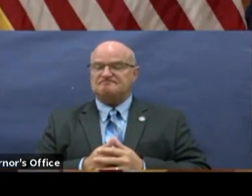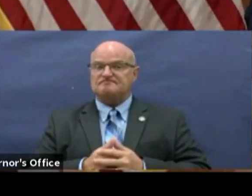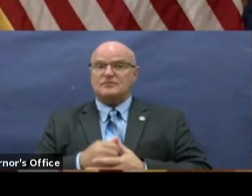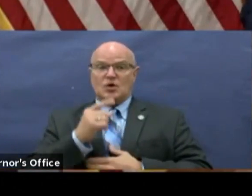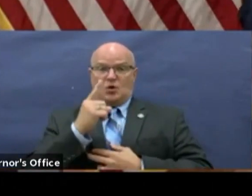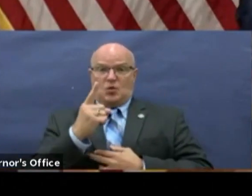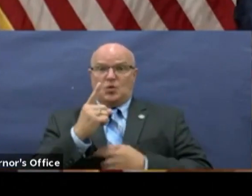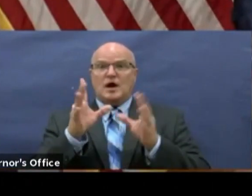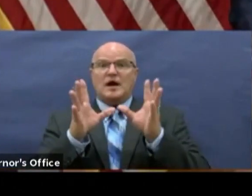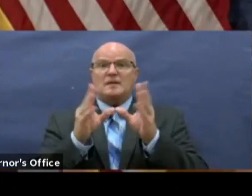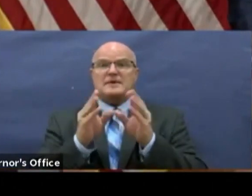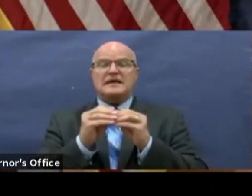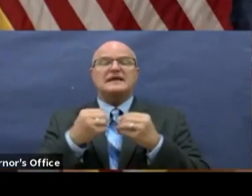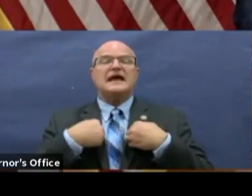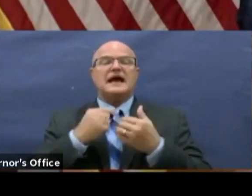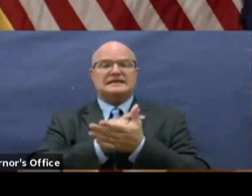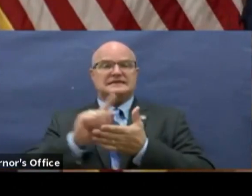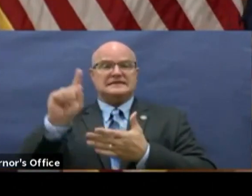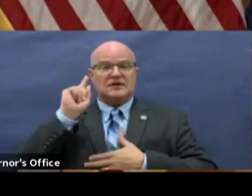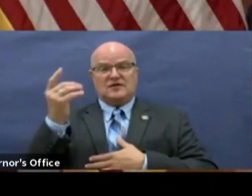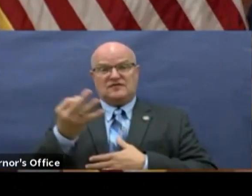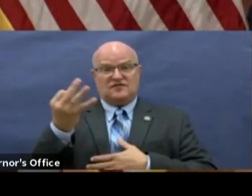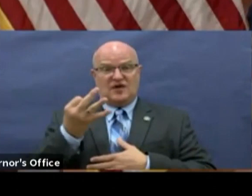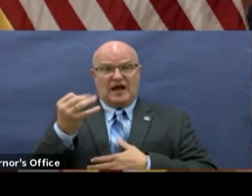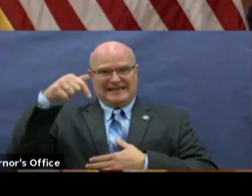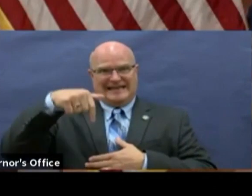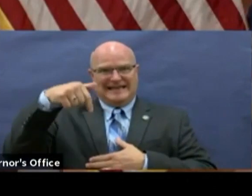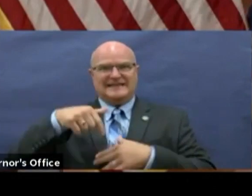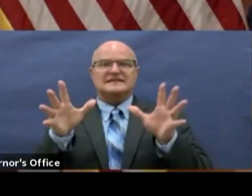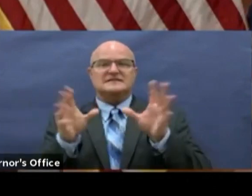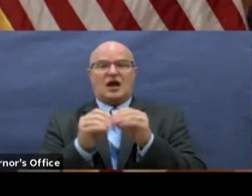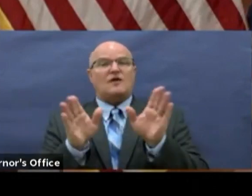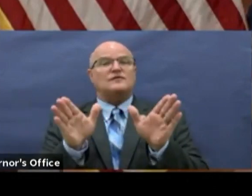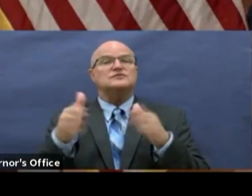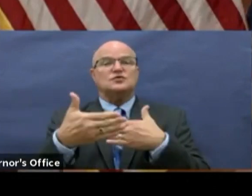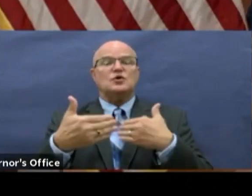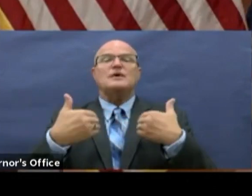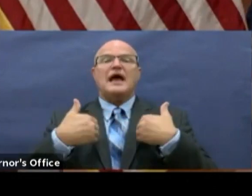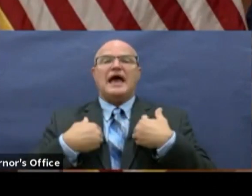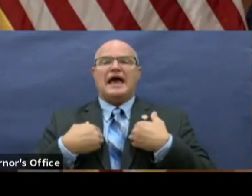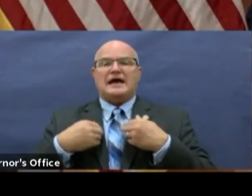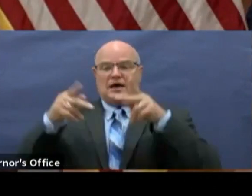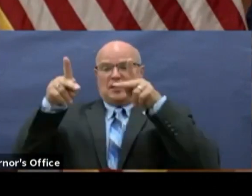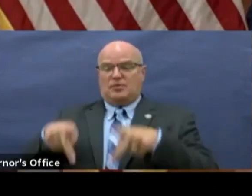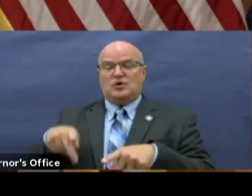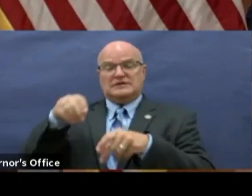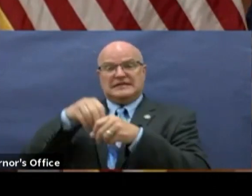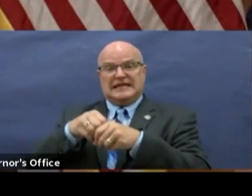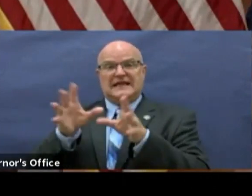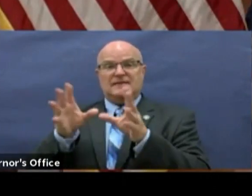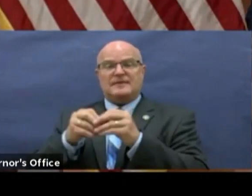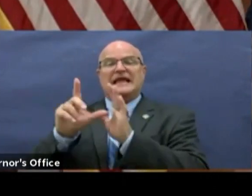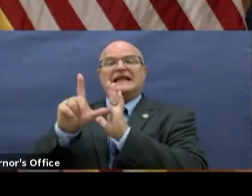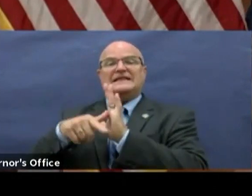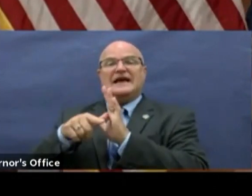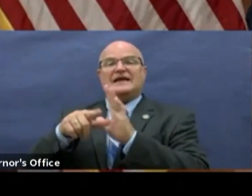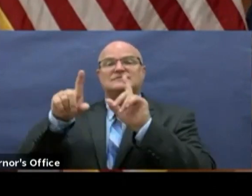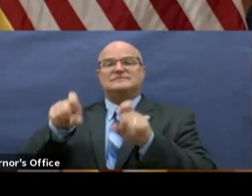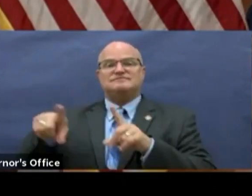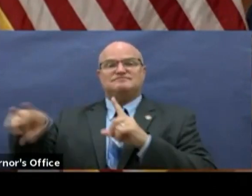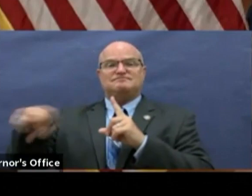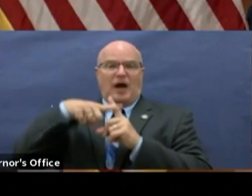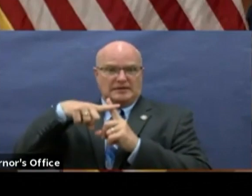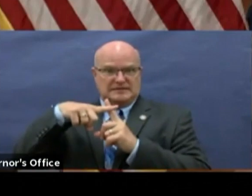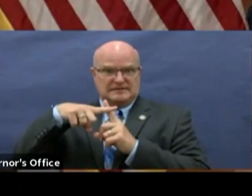Meeting that I had last Friday in this conference room, there was an individual in the meeting that later tested